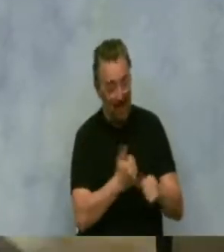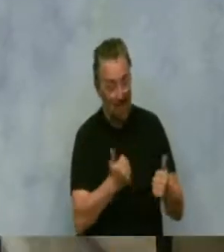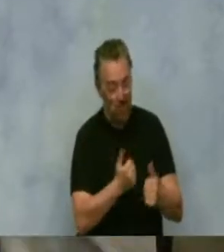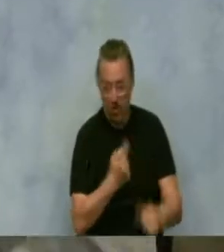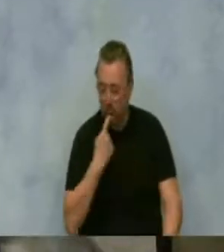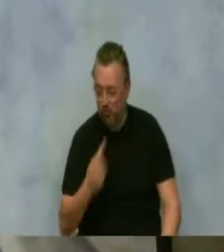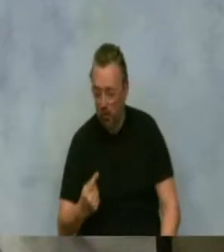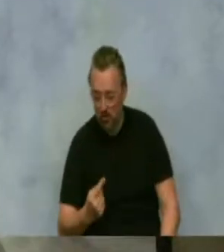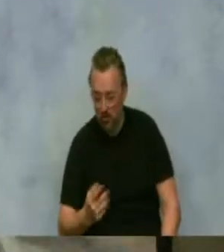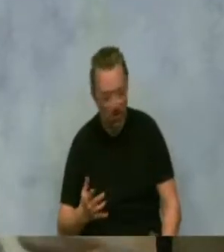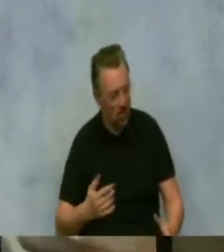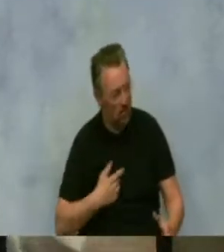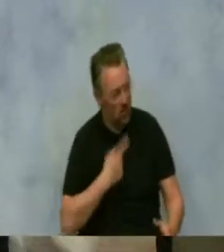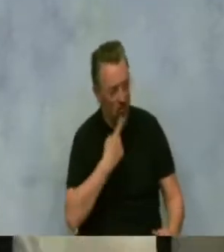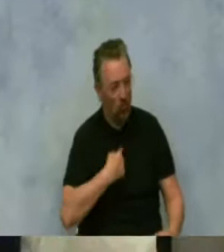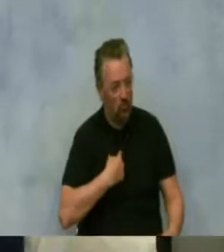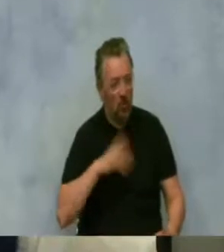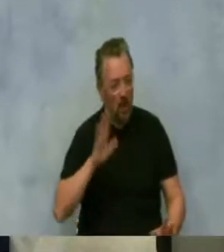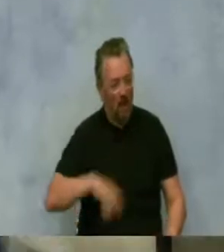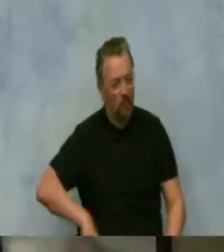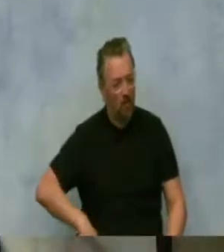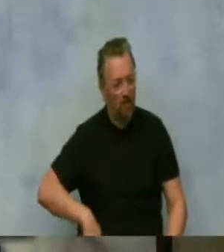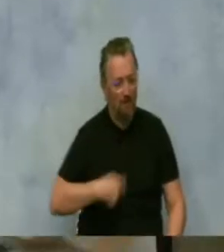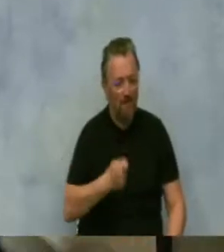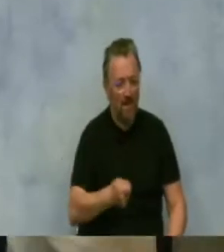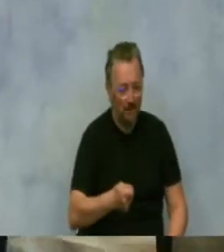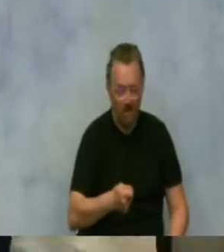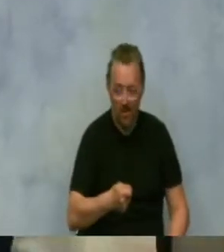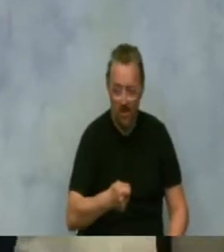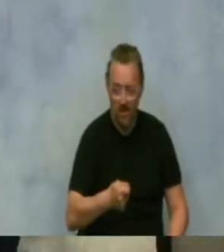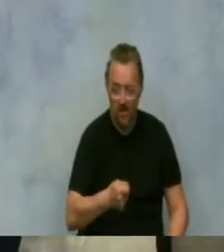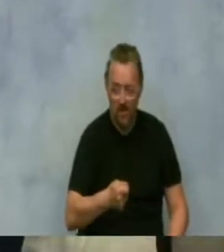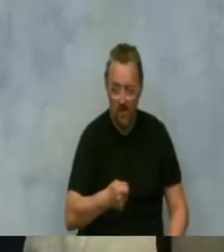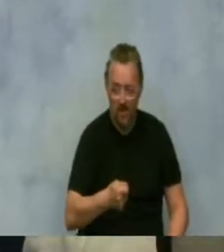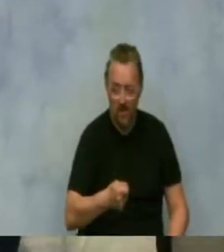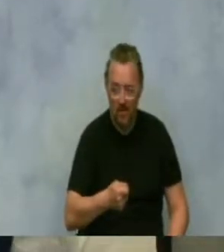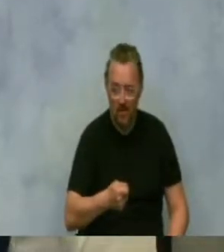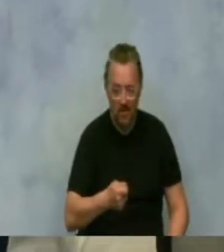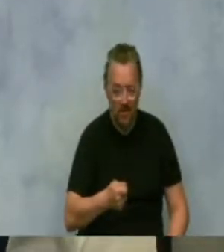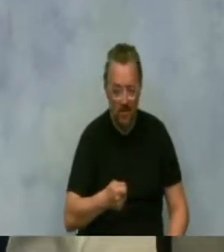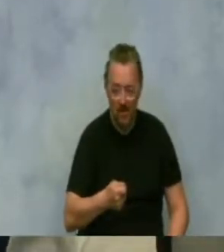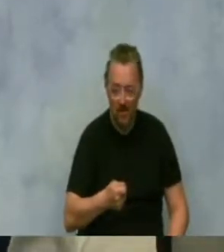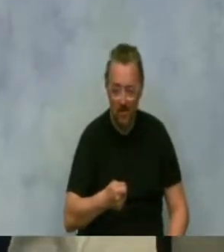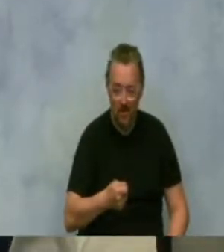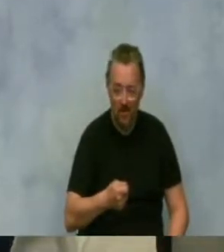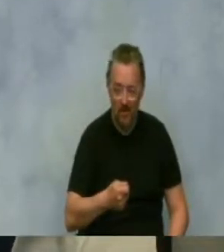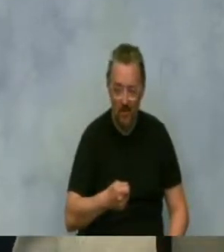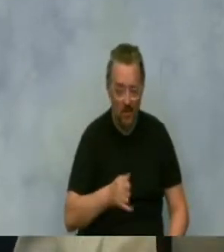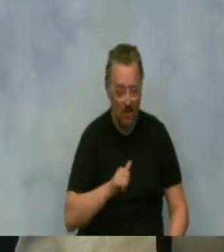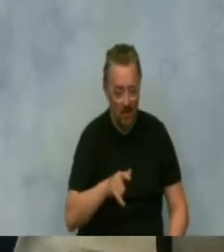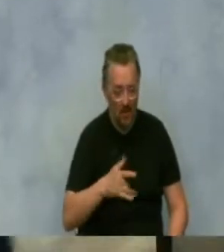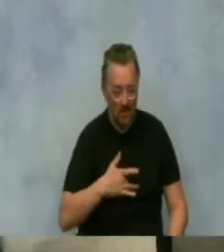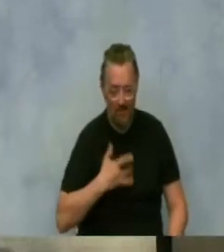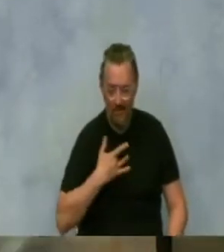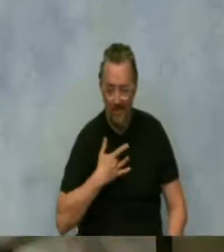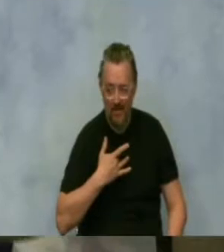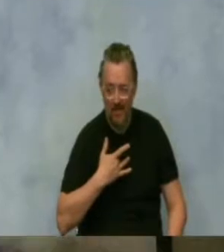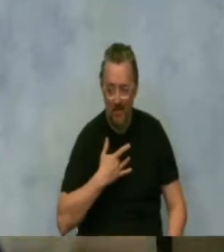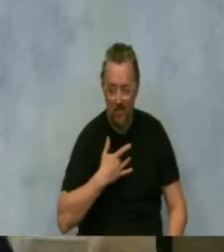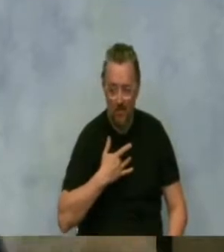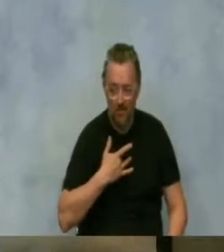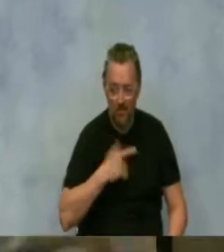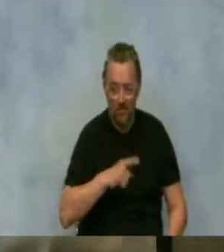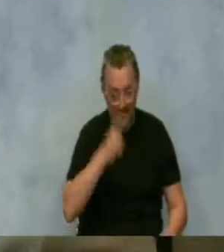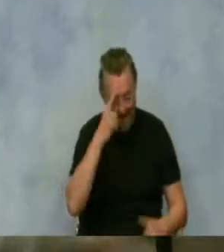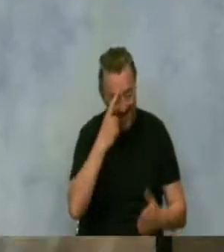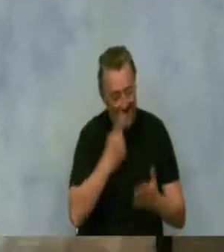and then they obviously have to pay whatever their contribution is, and they maybe don't feel that those